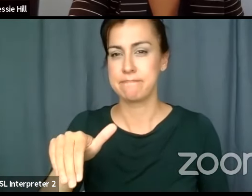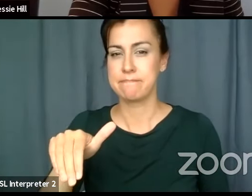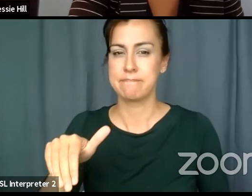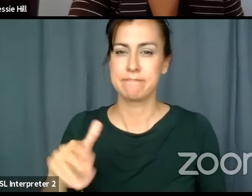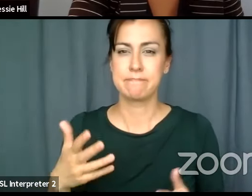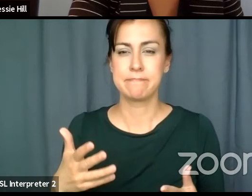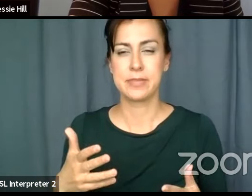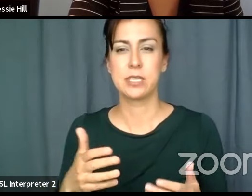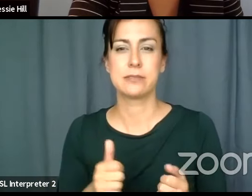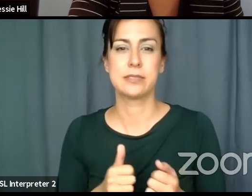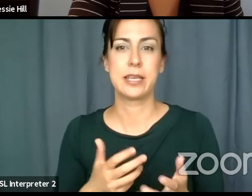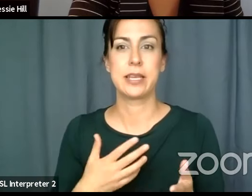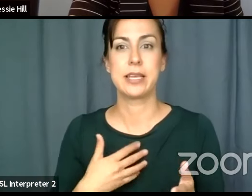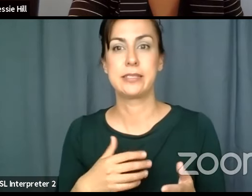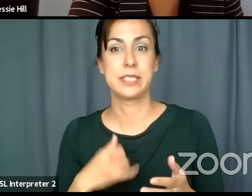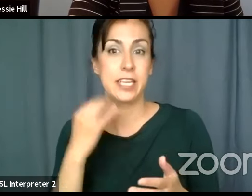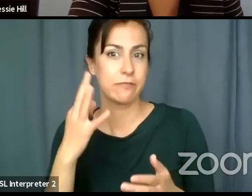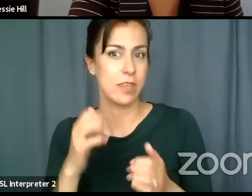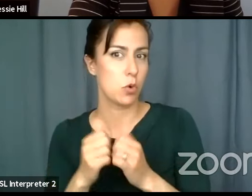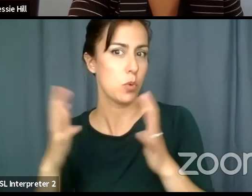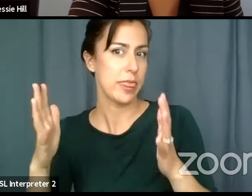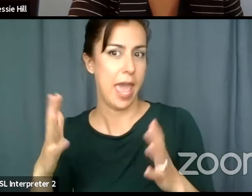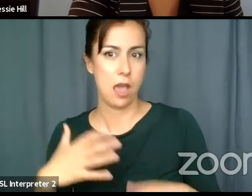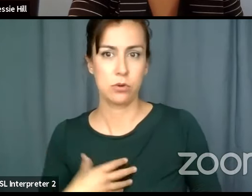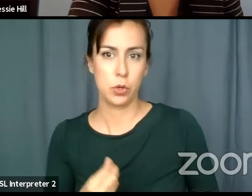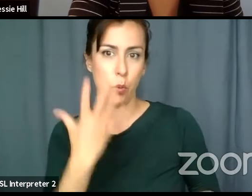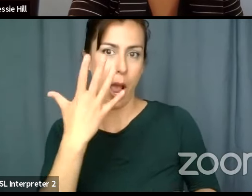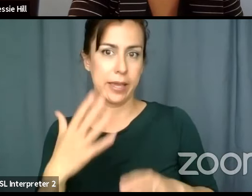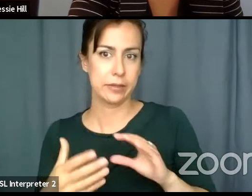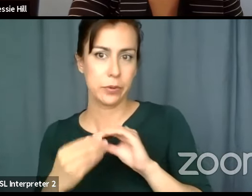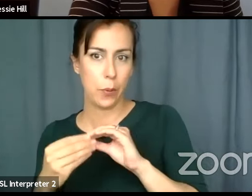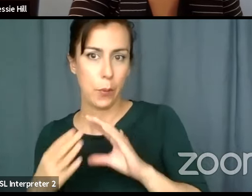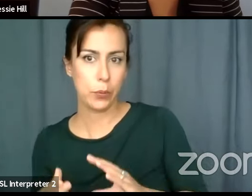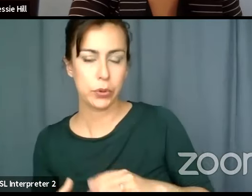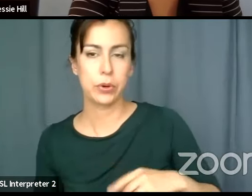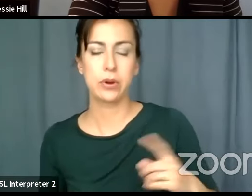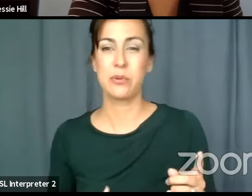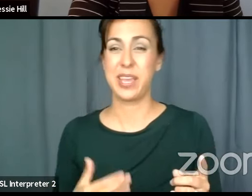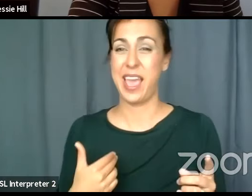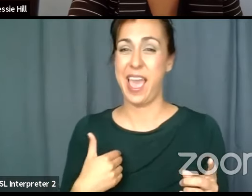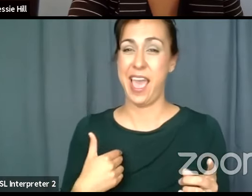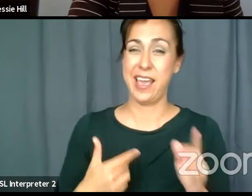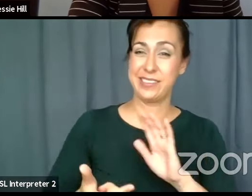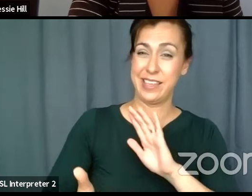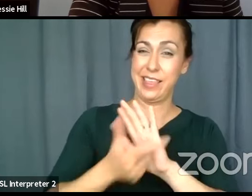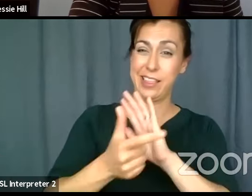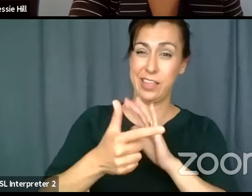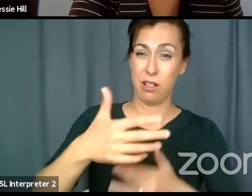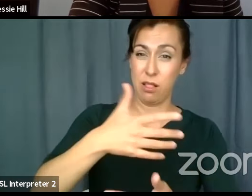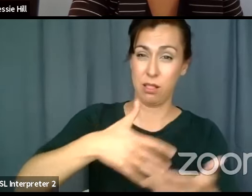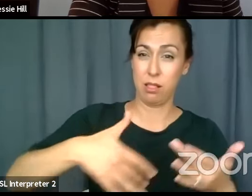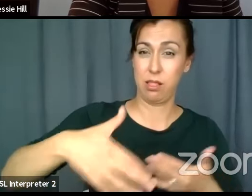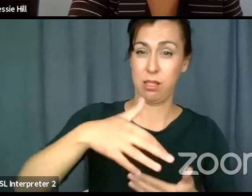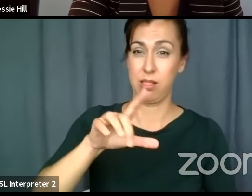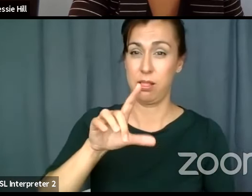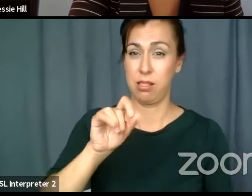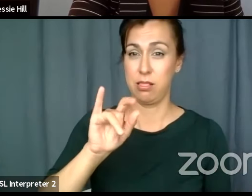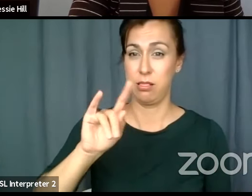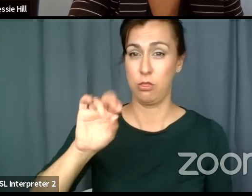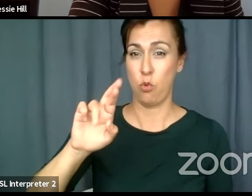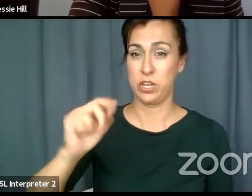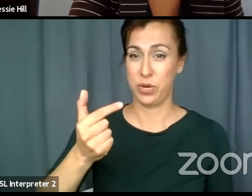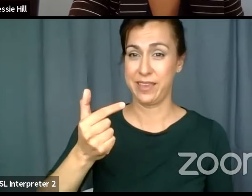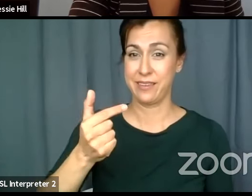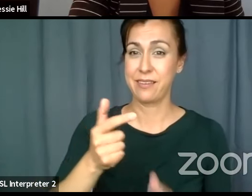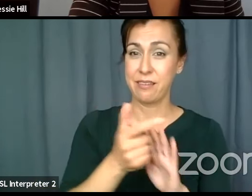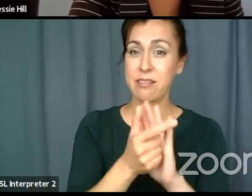unquote owners. You had loitering, anti-loitering laws, where in New York, for example, where Blacks could gather